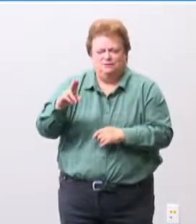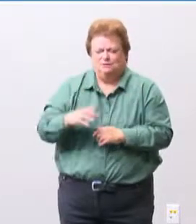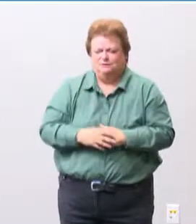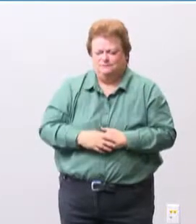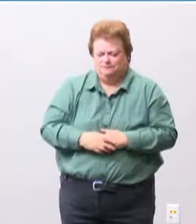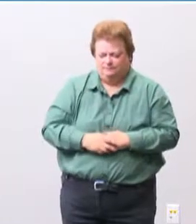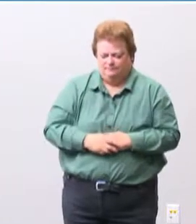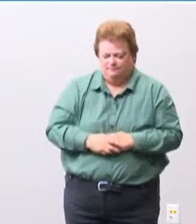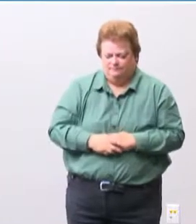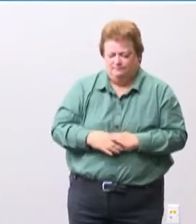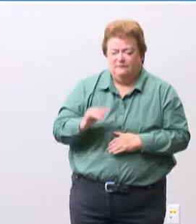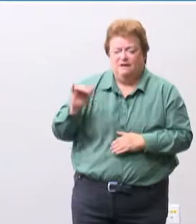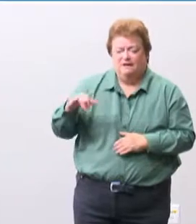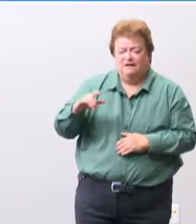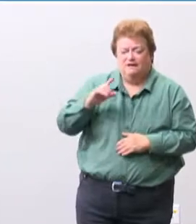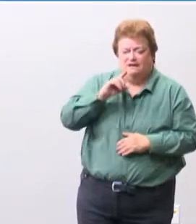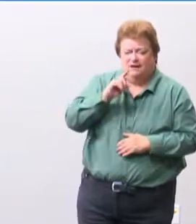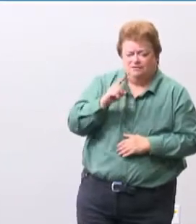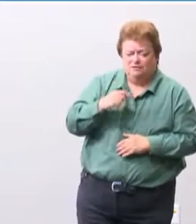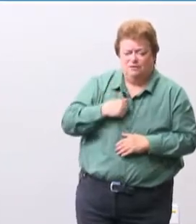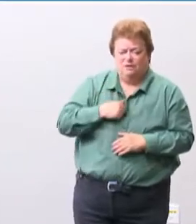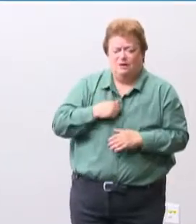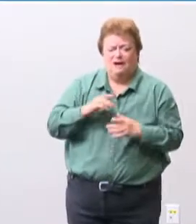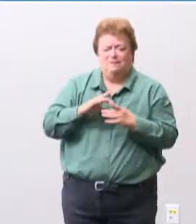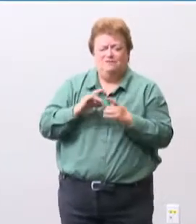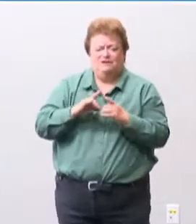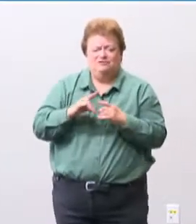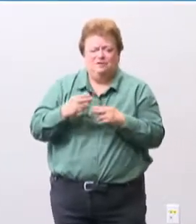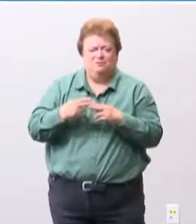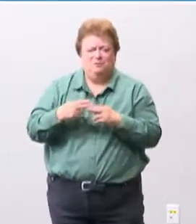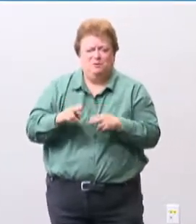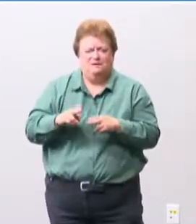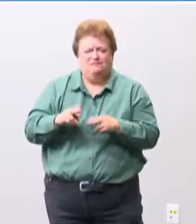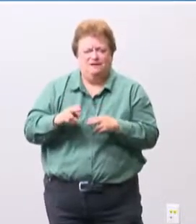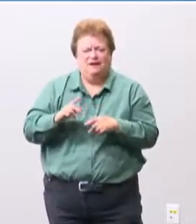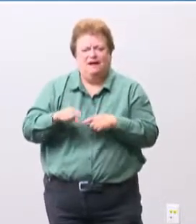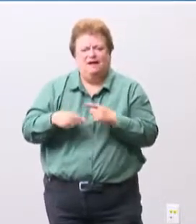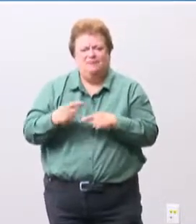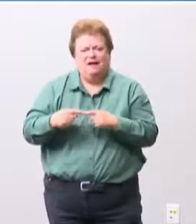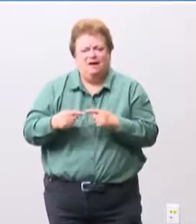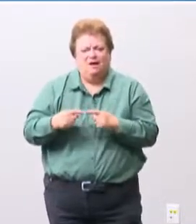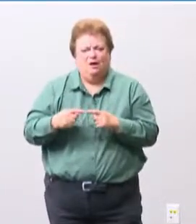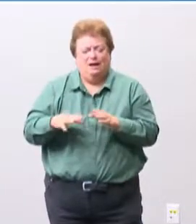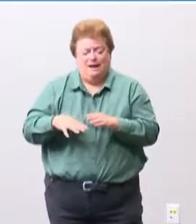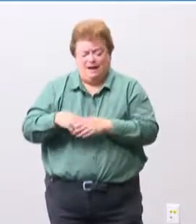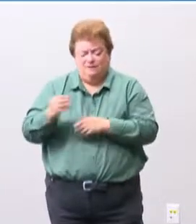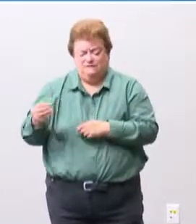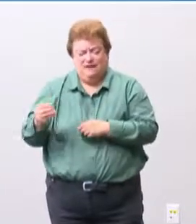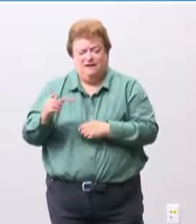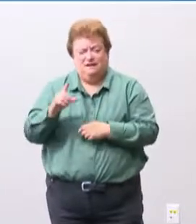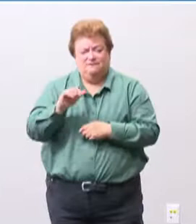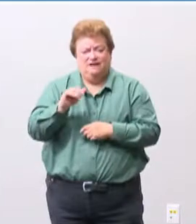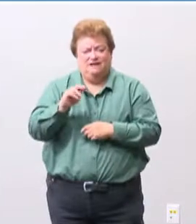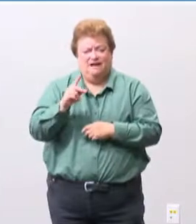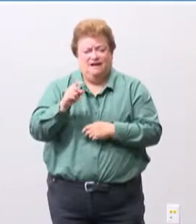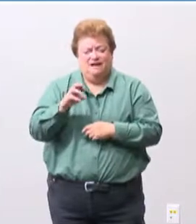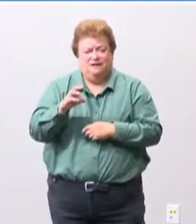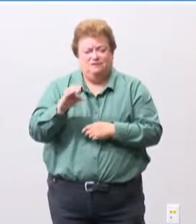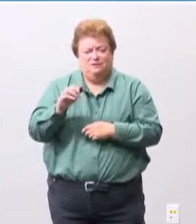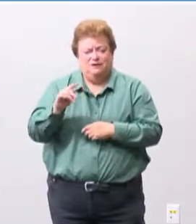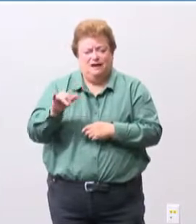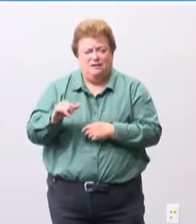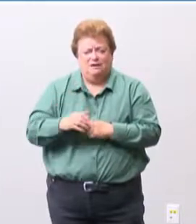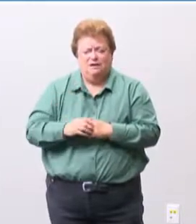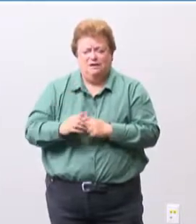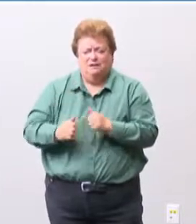And I mentioned it briefly in my notes about outside of our area. Most